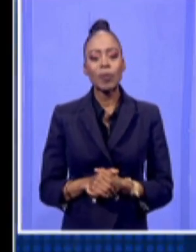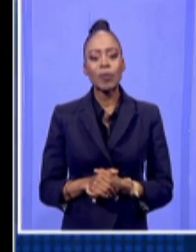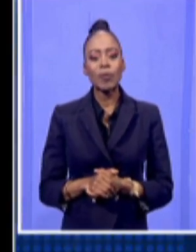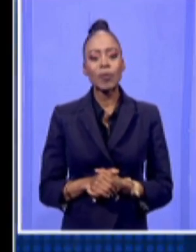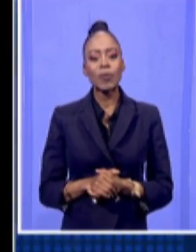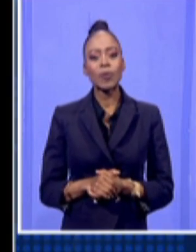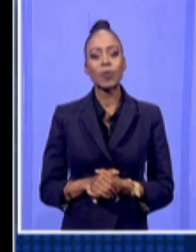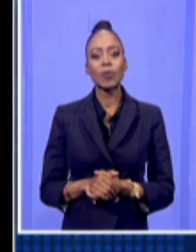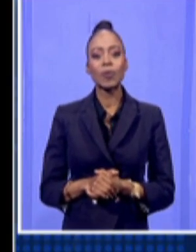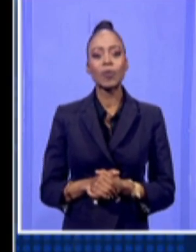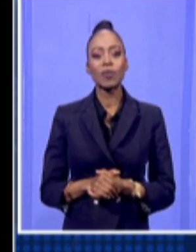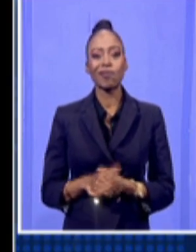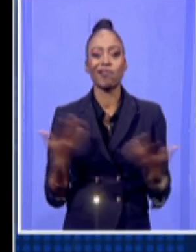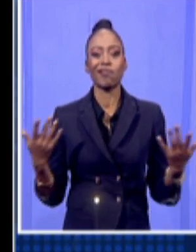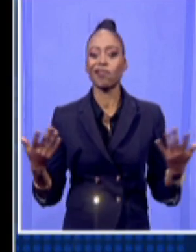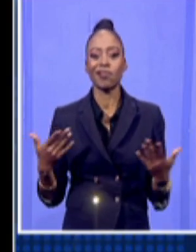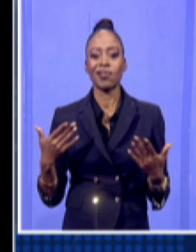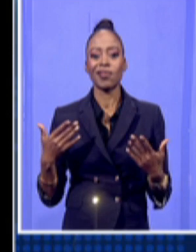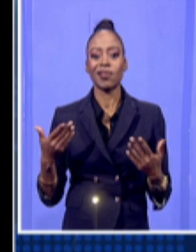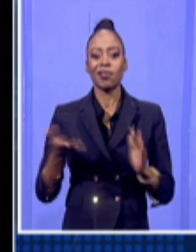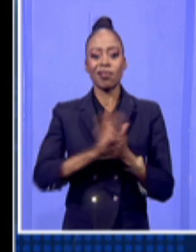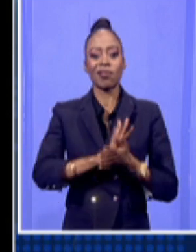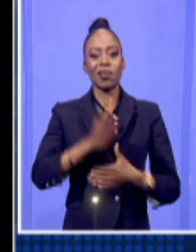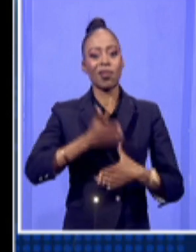It's not going to stop my work to defend my client.